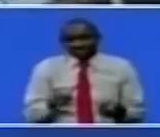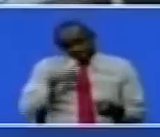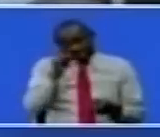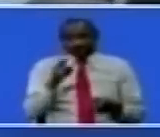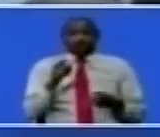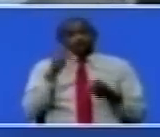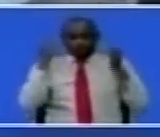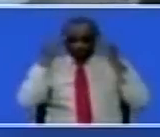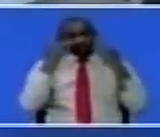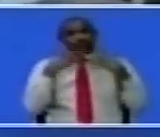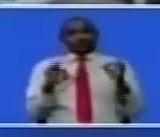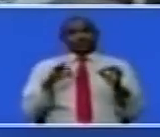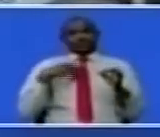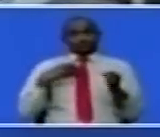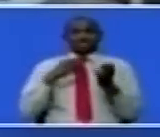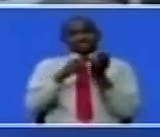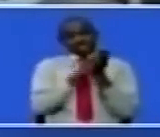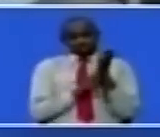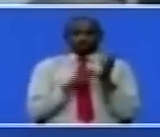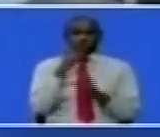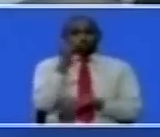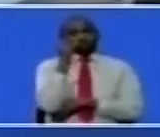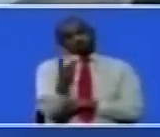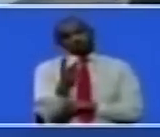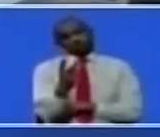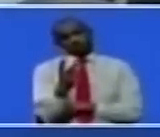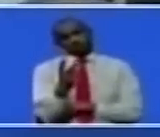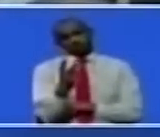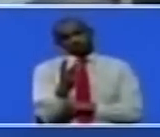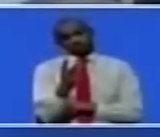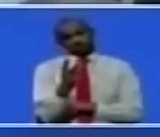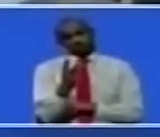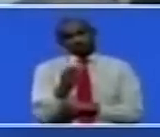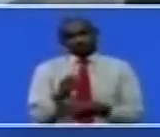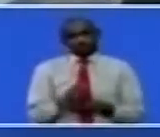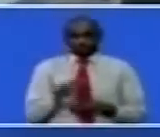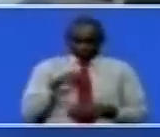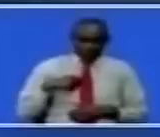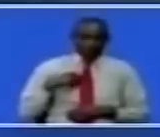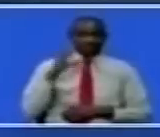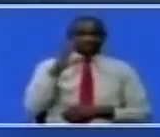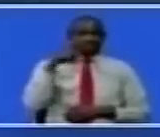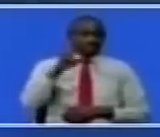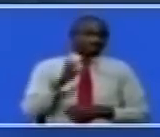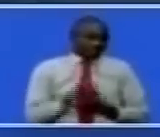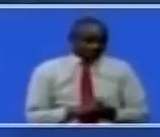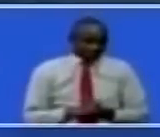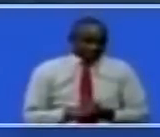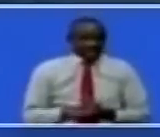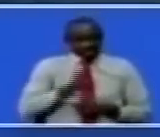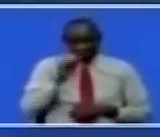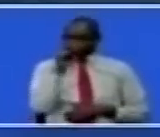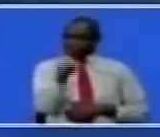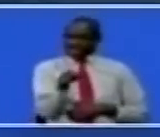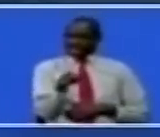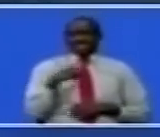acquitted under section 202 as read with section 204 of the CPC. Hata hivyo, baada